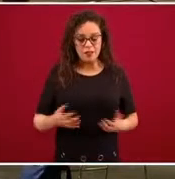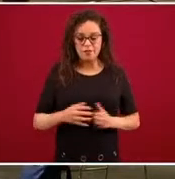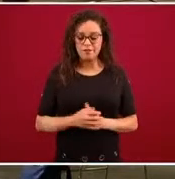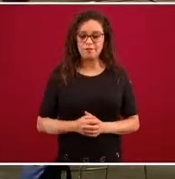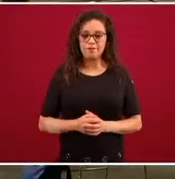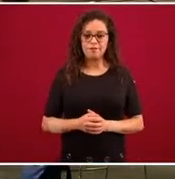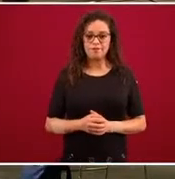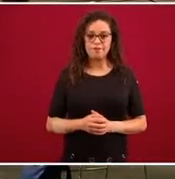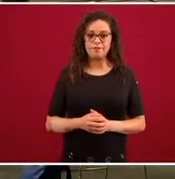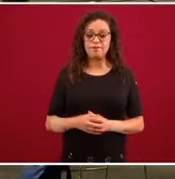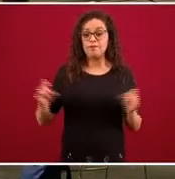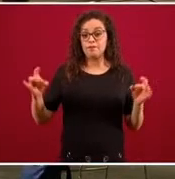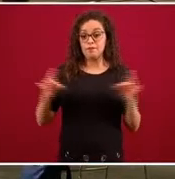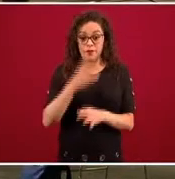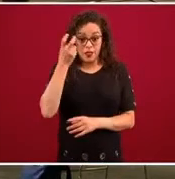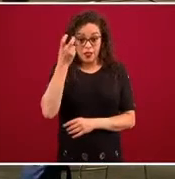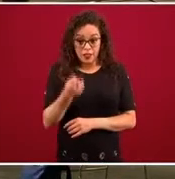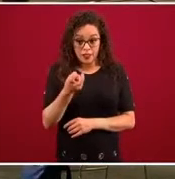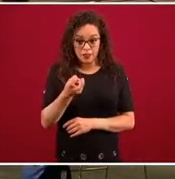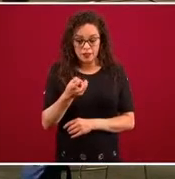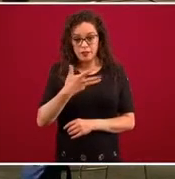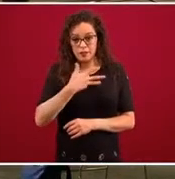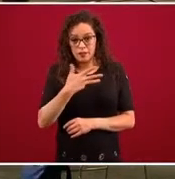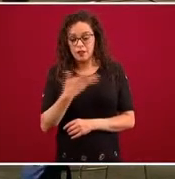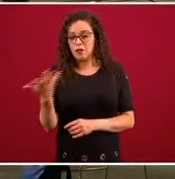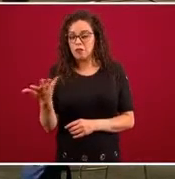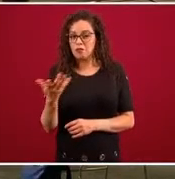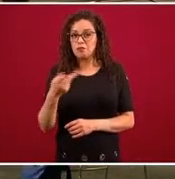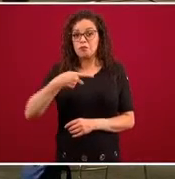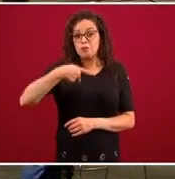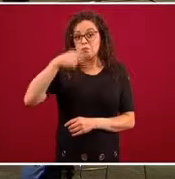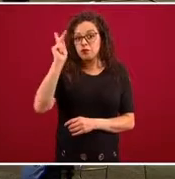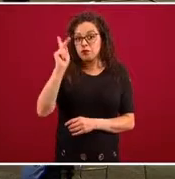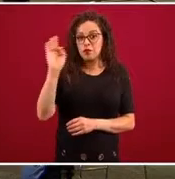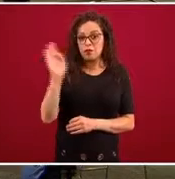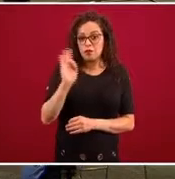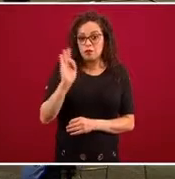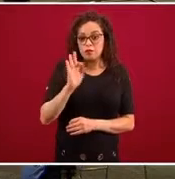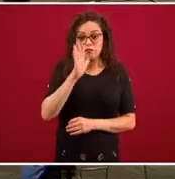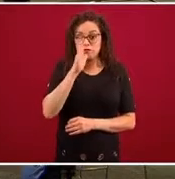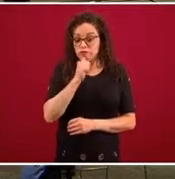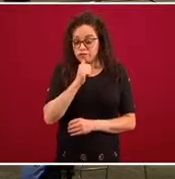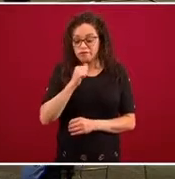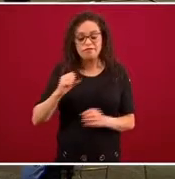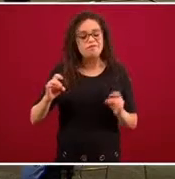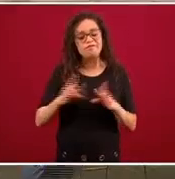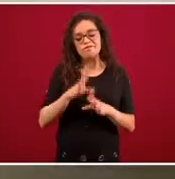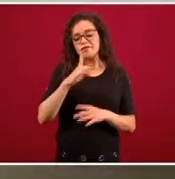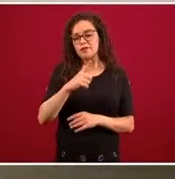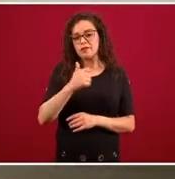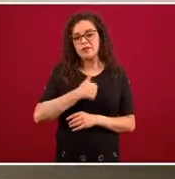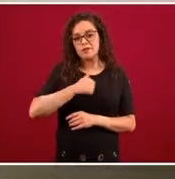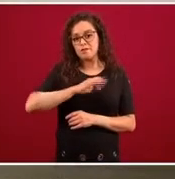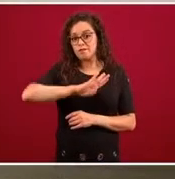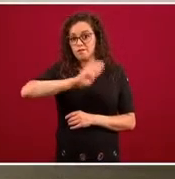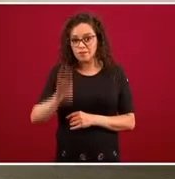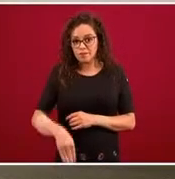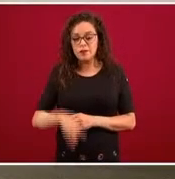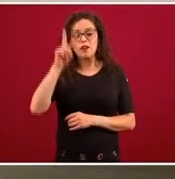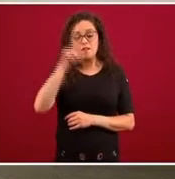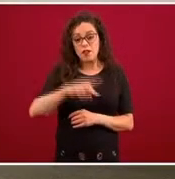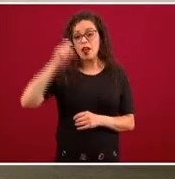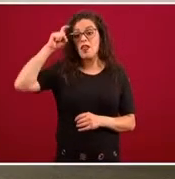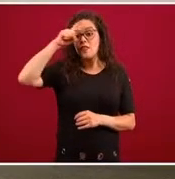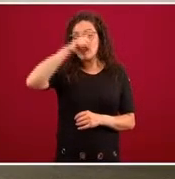and the probability of saving that person's life is higher. When it happens that unfortunately a patient loses their